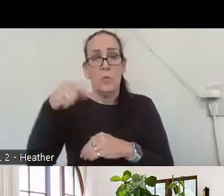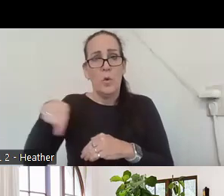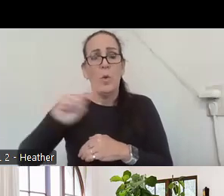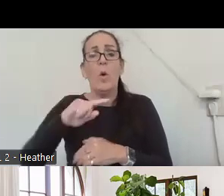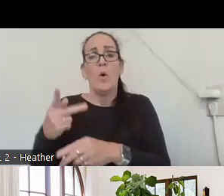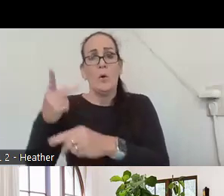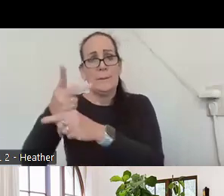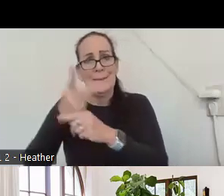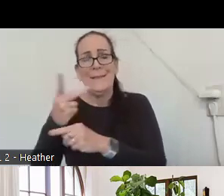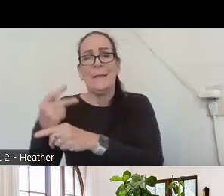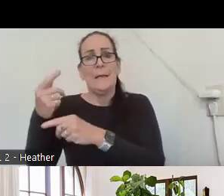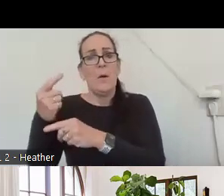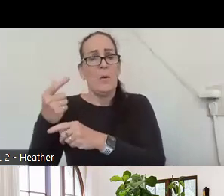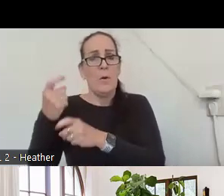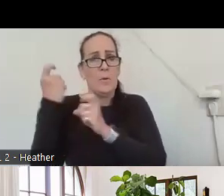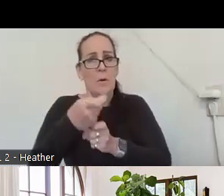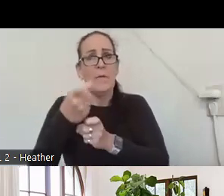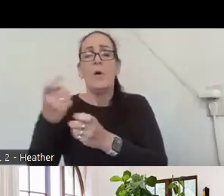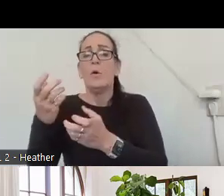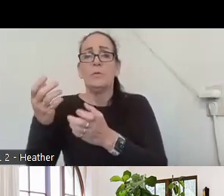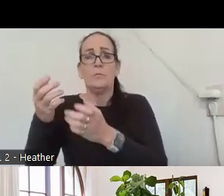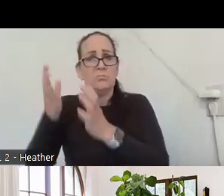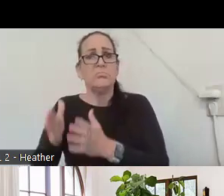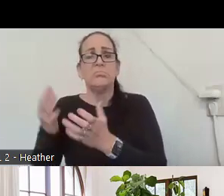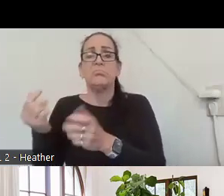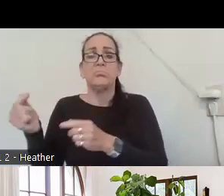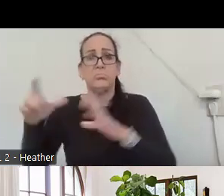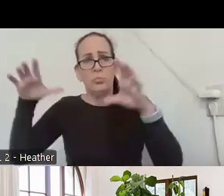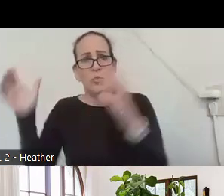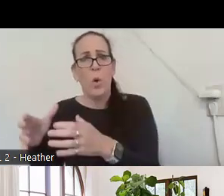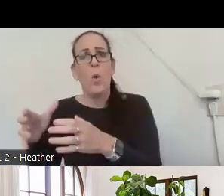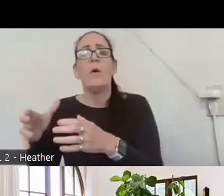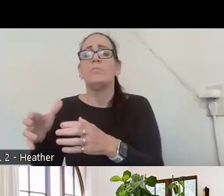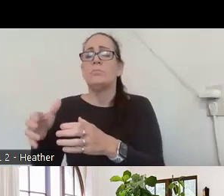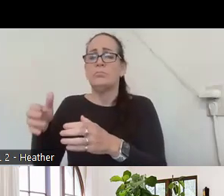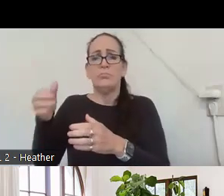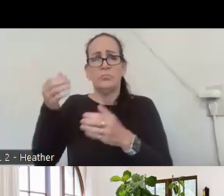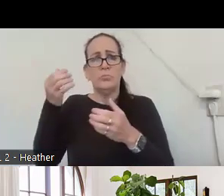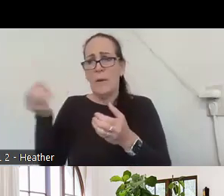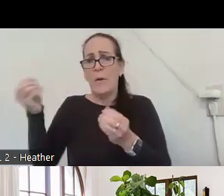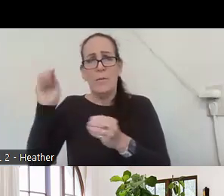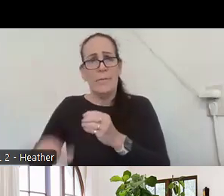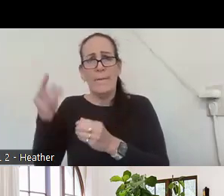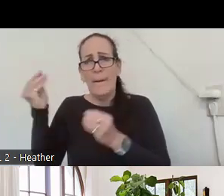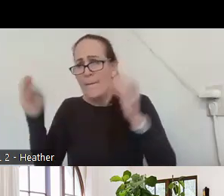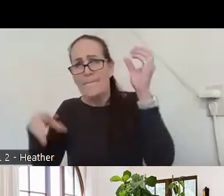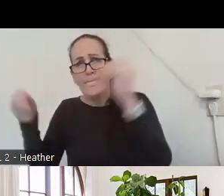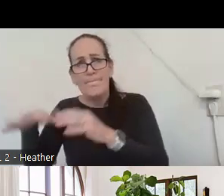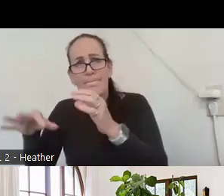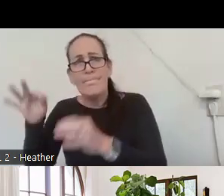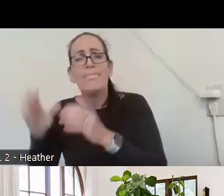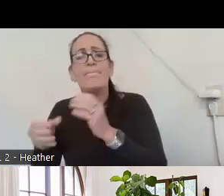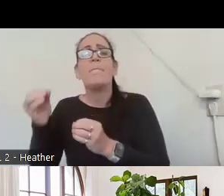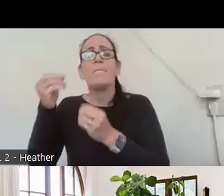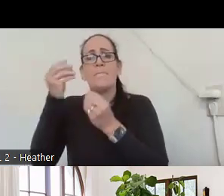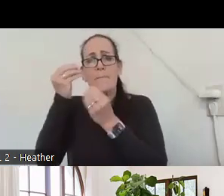together that recognized that there was a need for caregiver support in our state, and the dynamic of